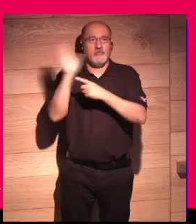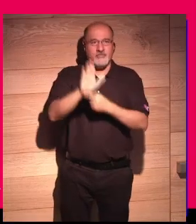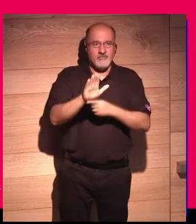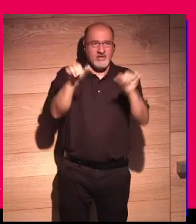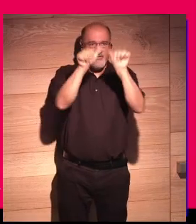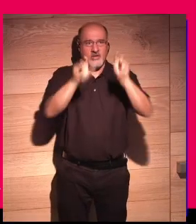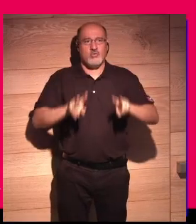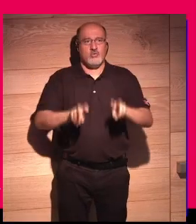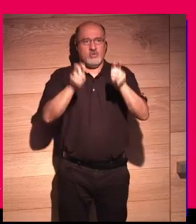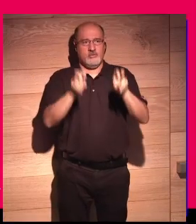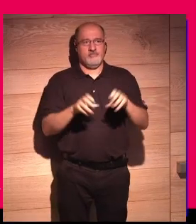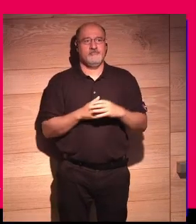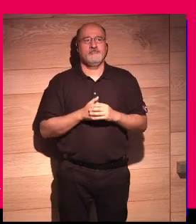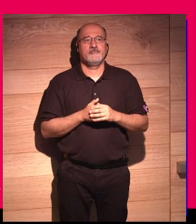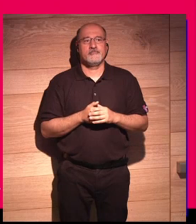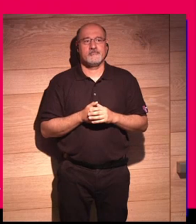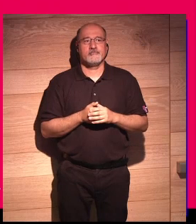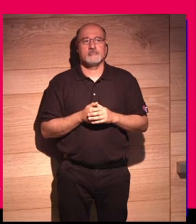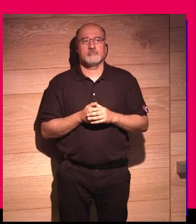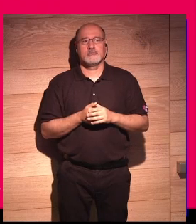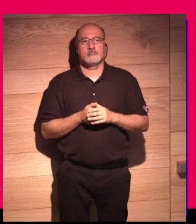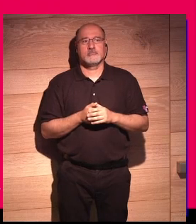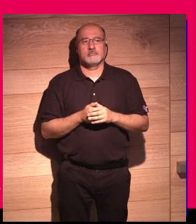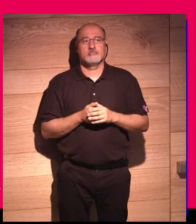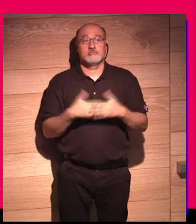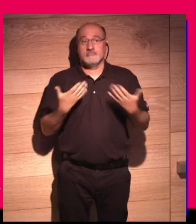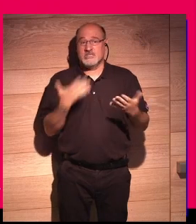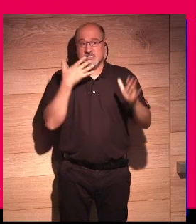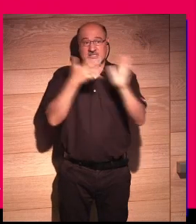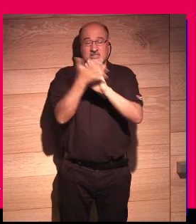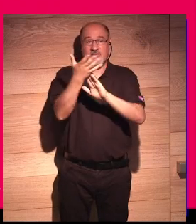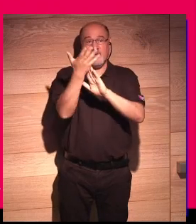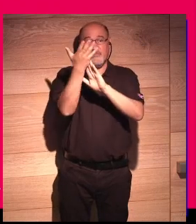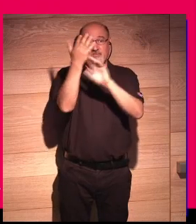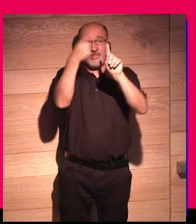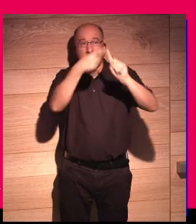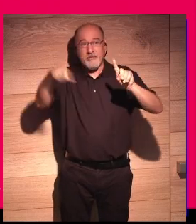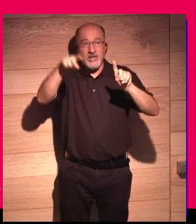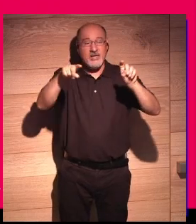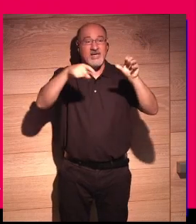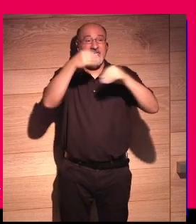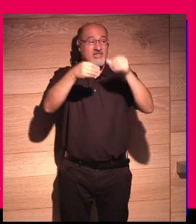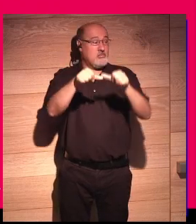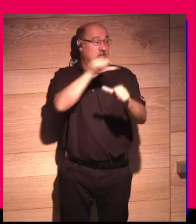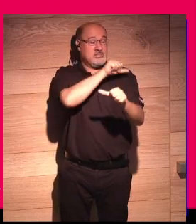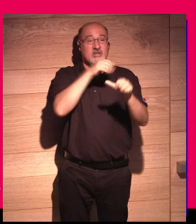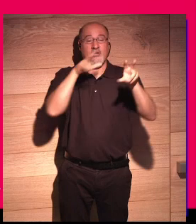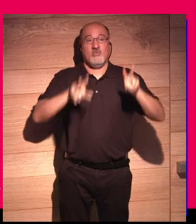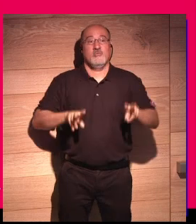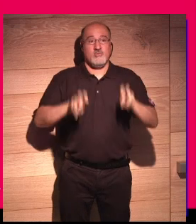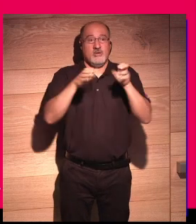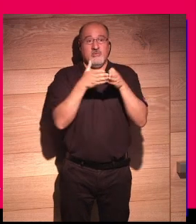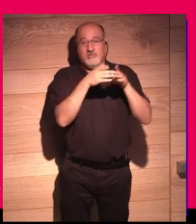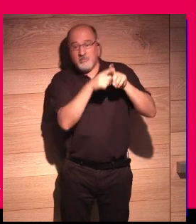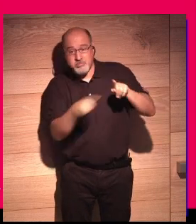backpacks, same hand tracking, which was just a leap motion with some trackers on the wrists. We